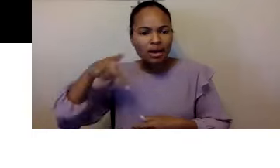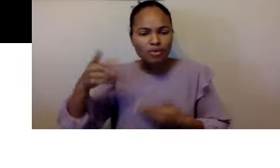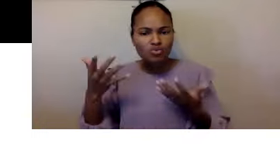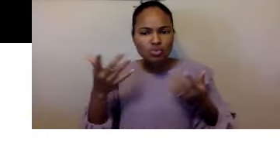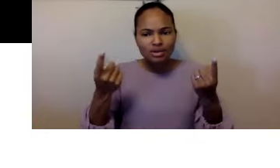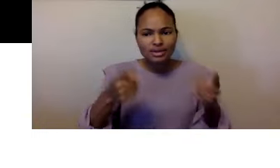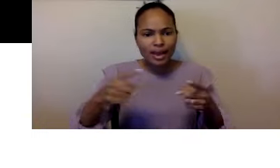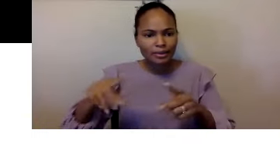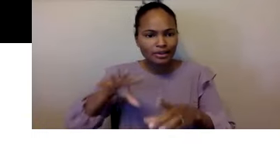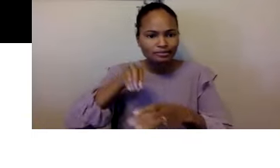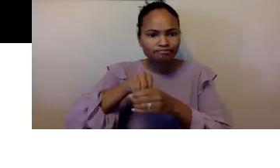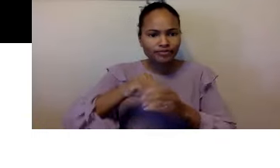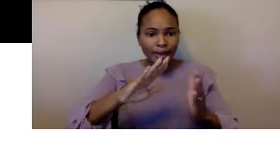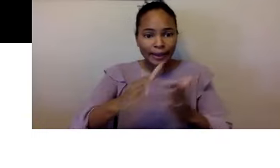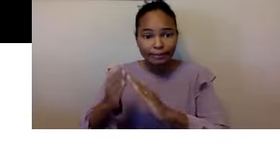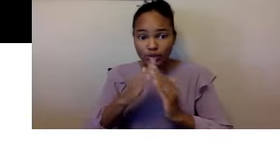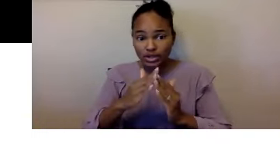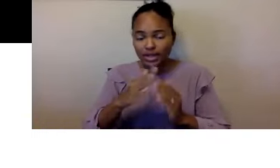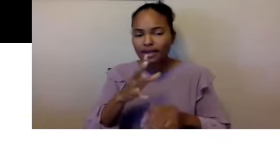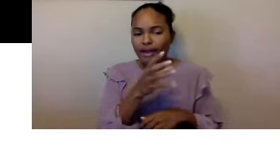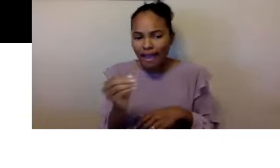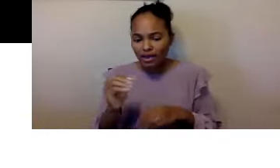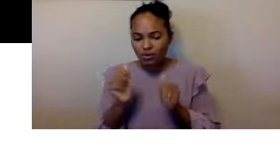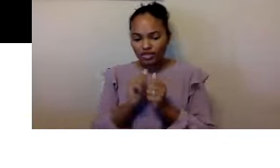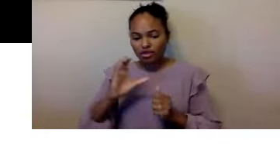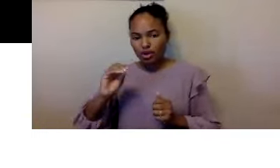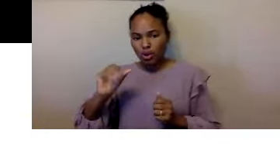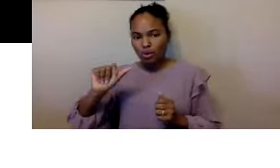our coalition as a whole.